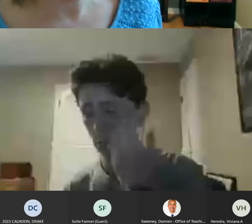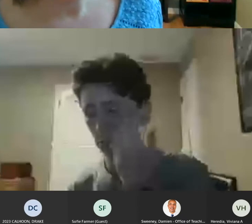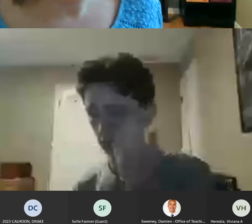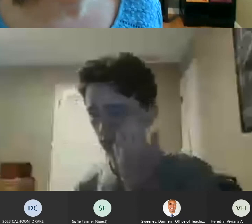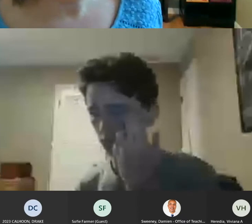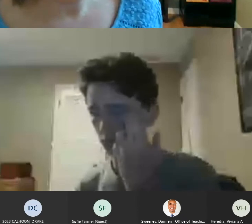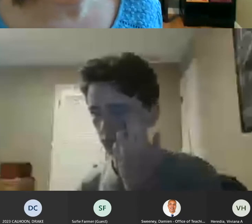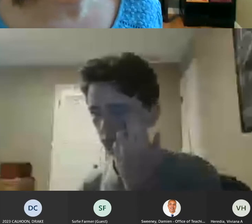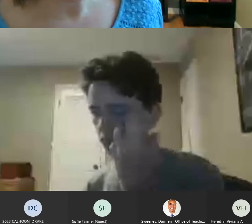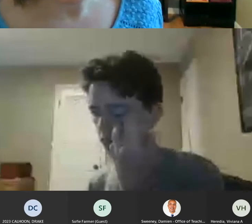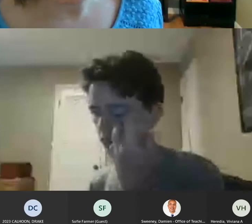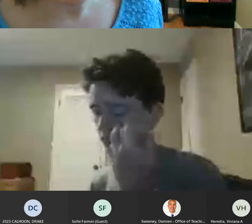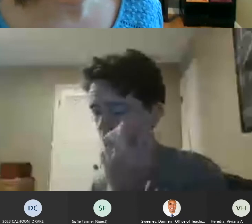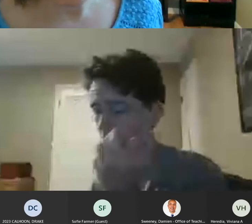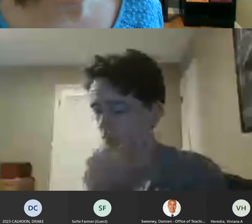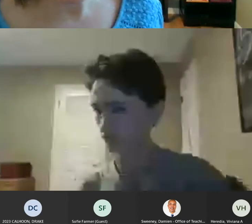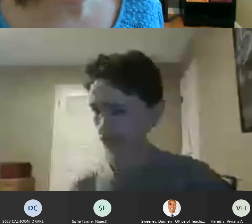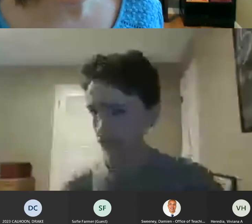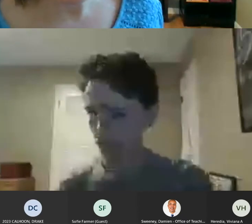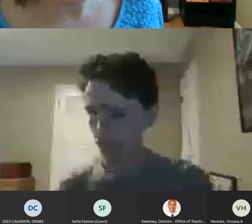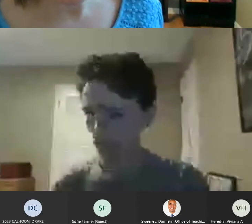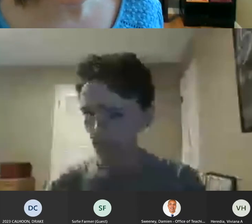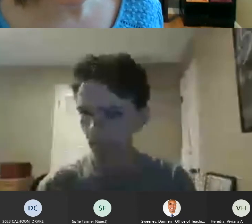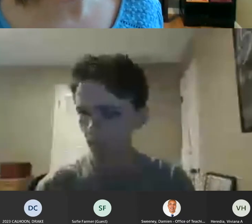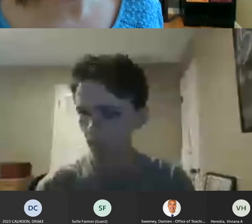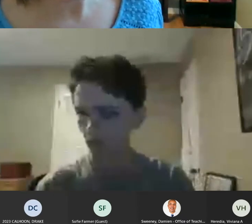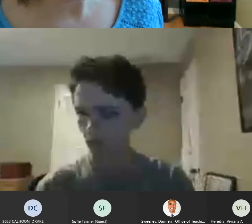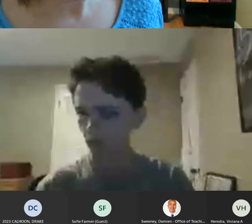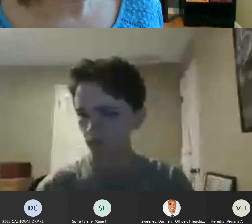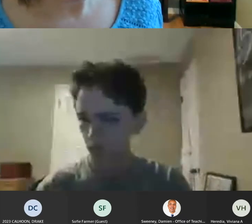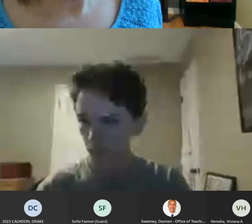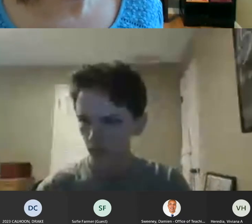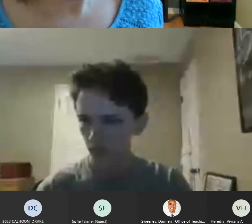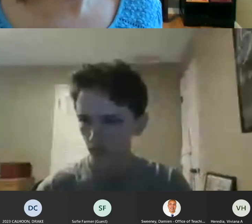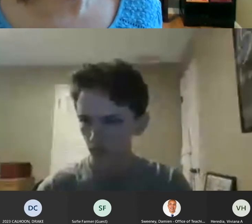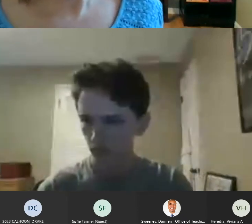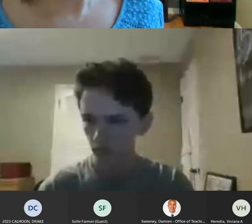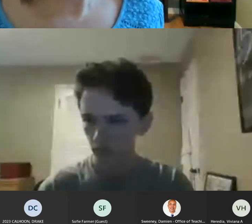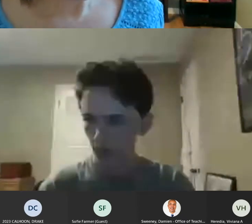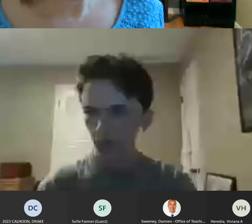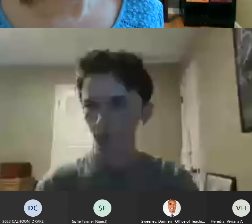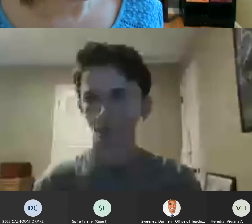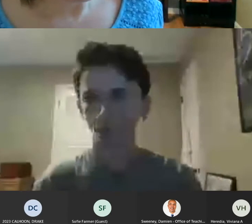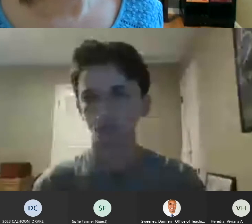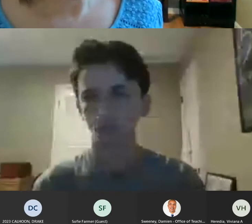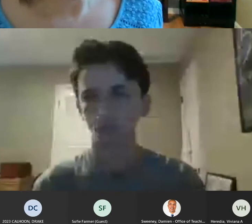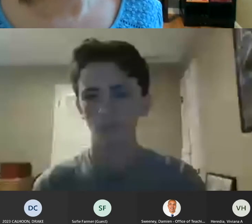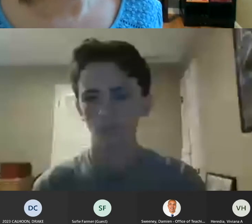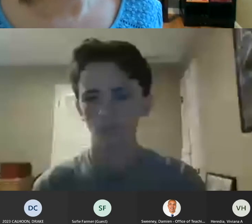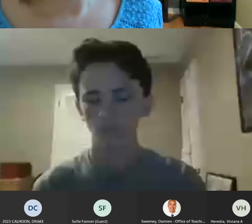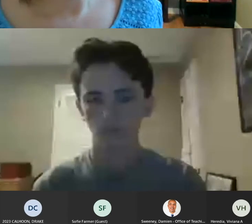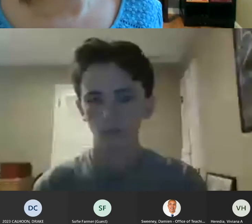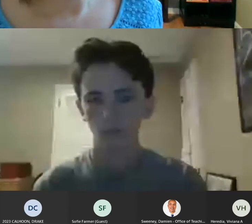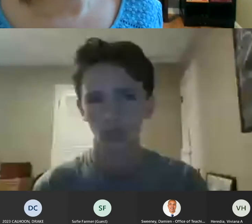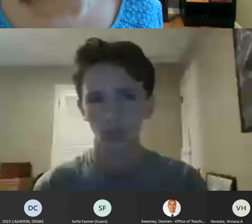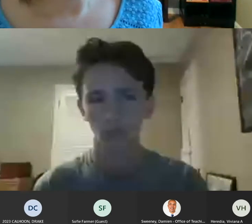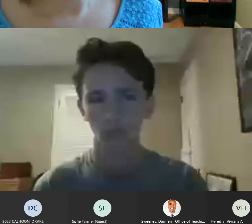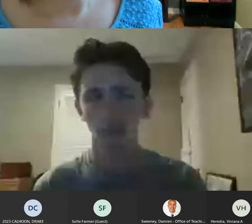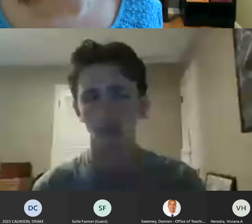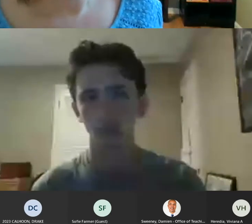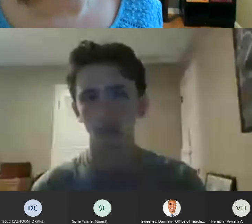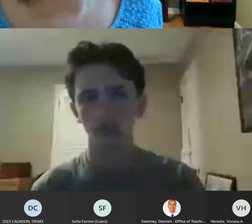observations or things that we can go on and learn for today? Tony, I will just add that just know you